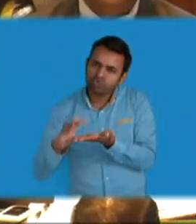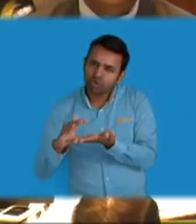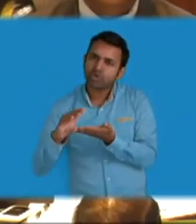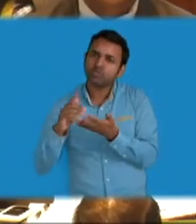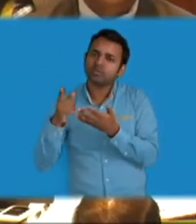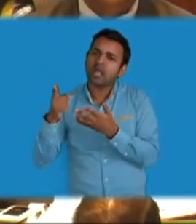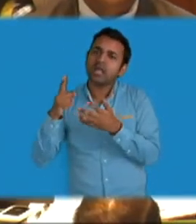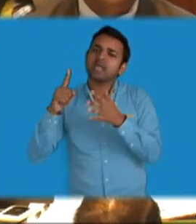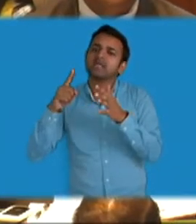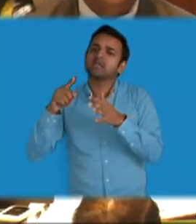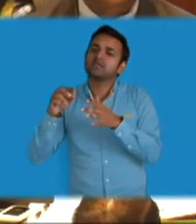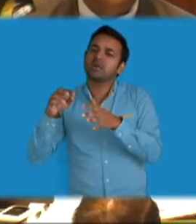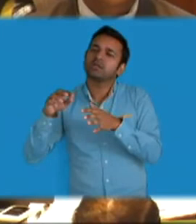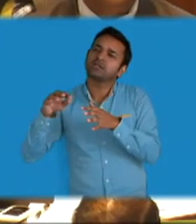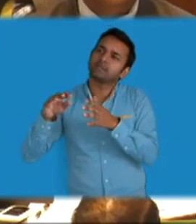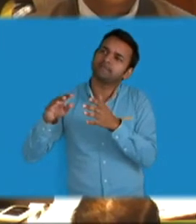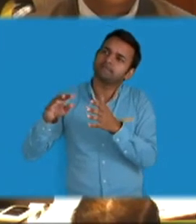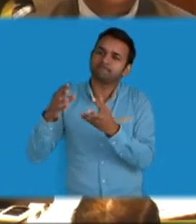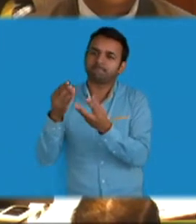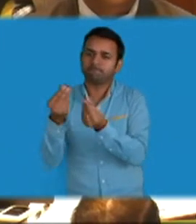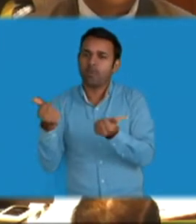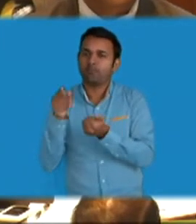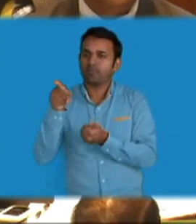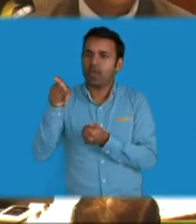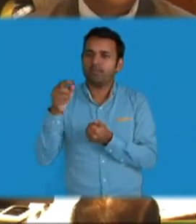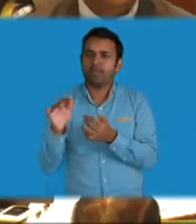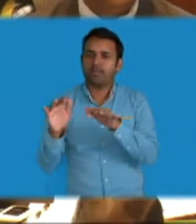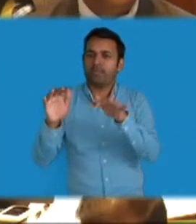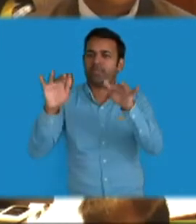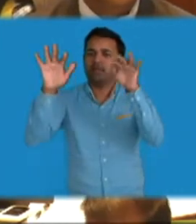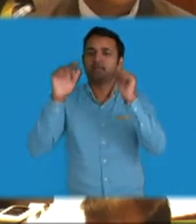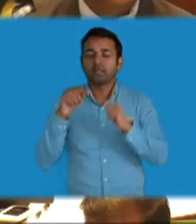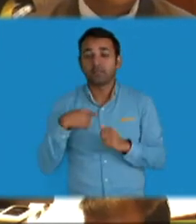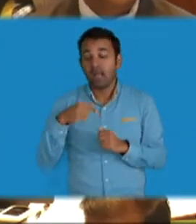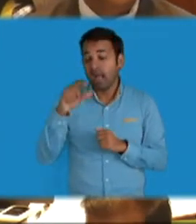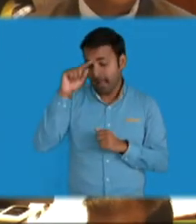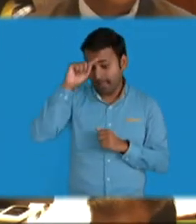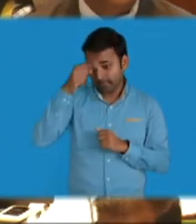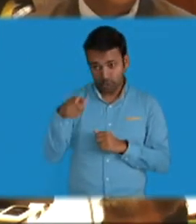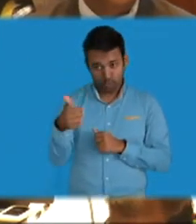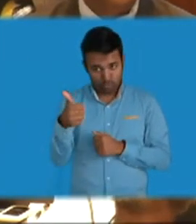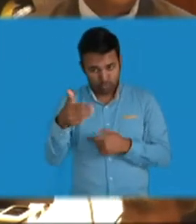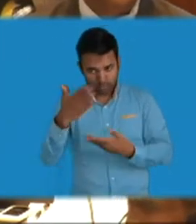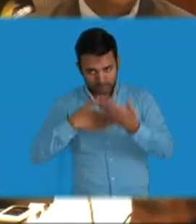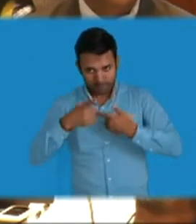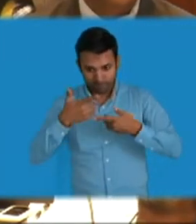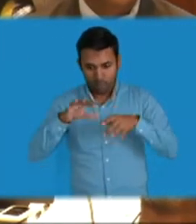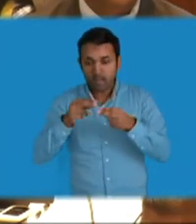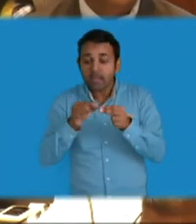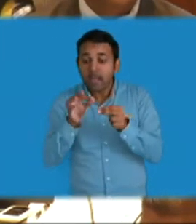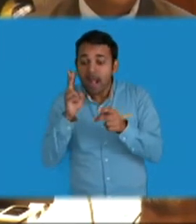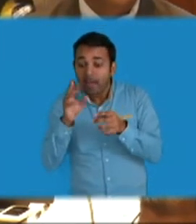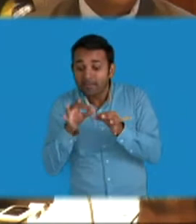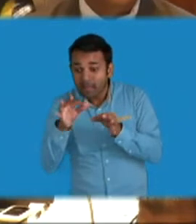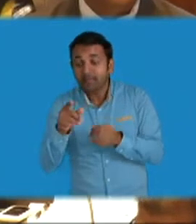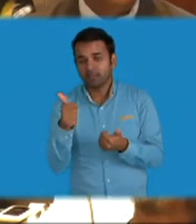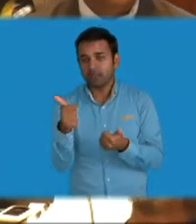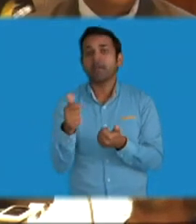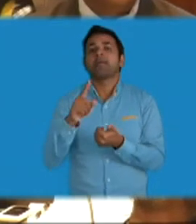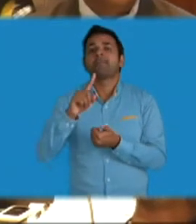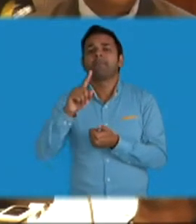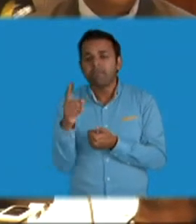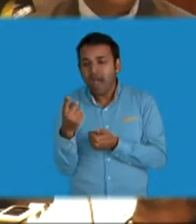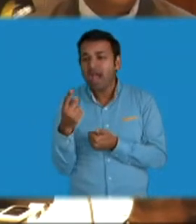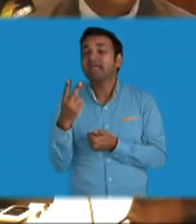progress in deforestation is ongoing, but I'll mention again that is going to take 20 to 30 years for